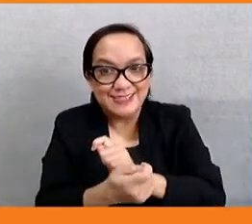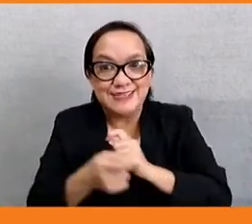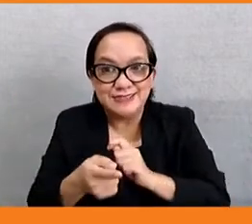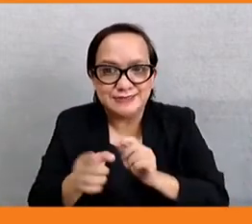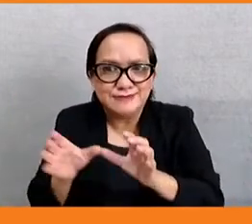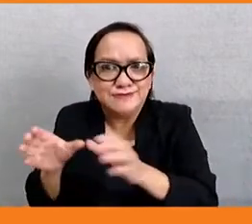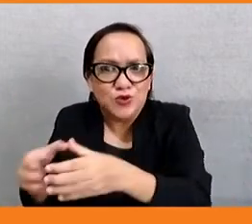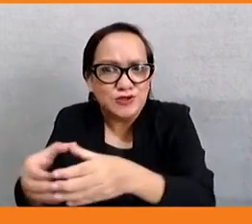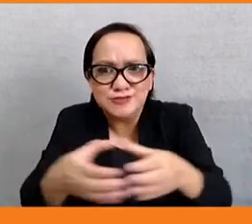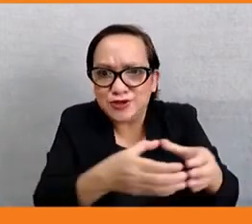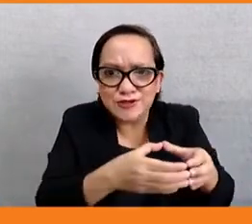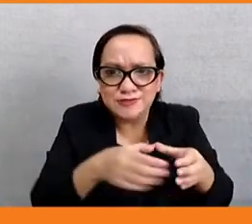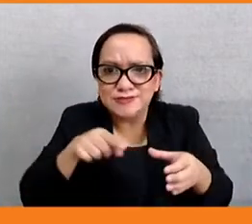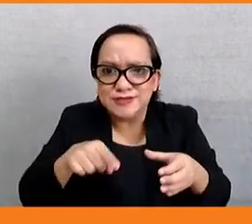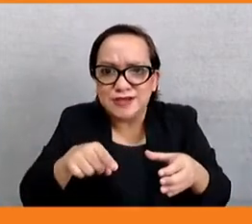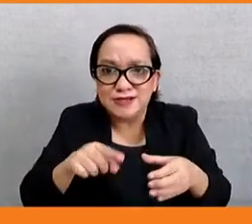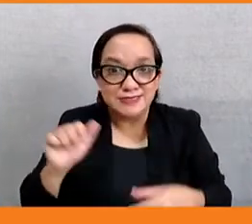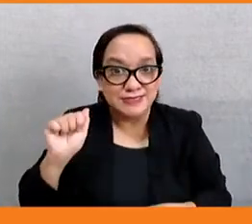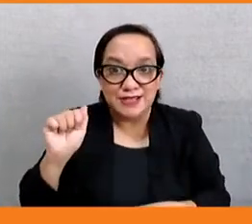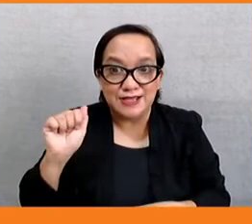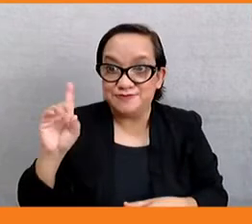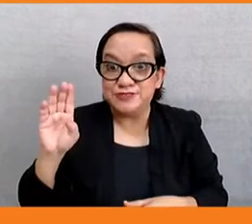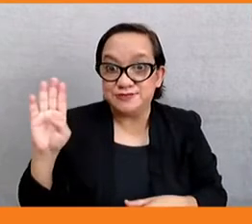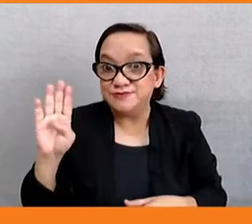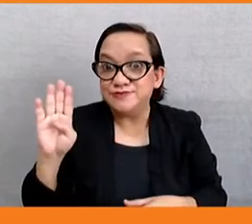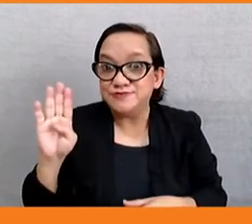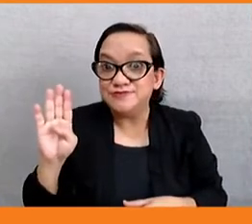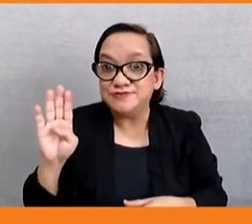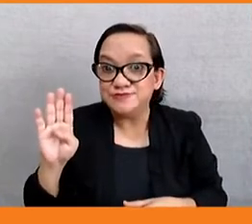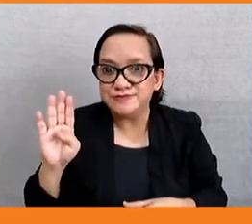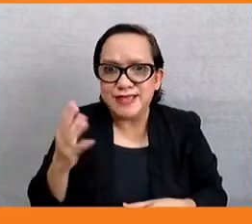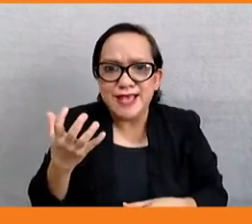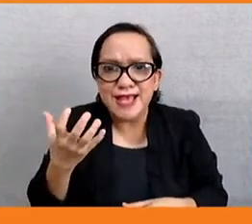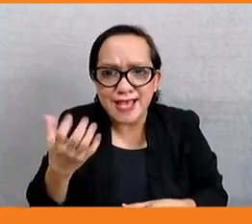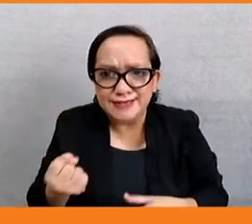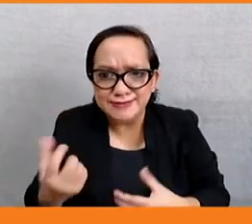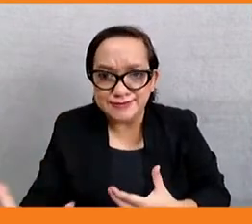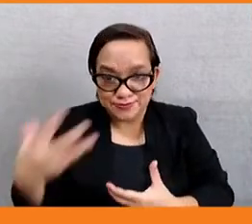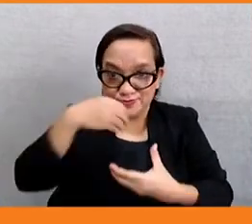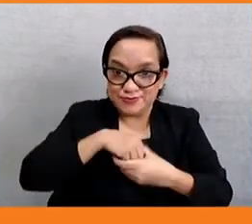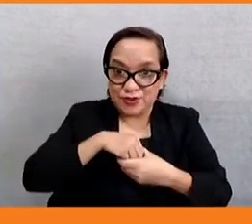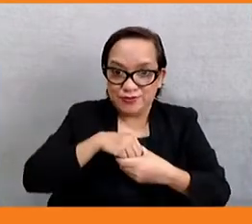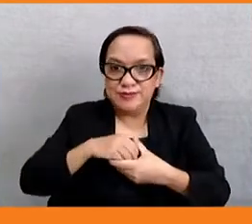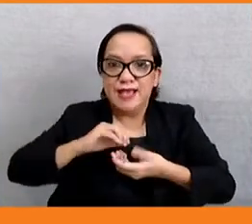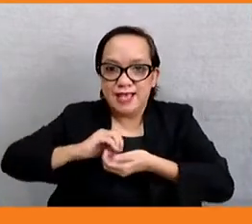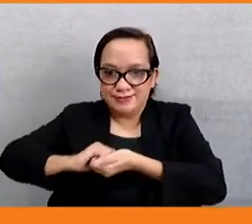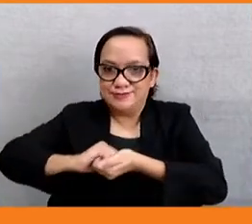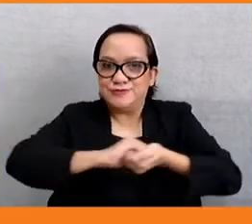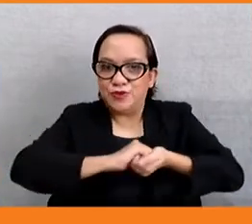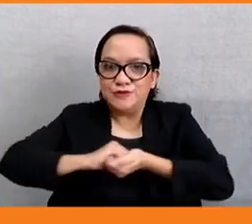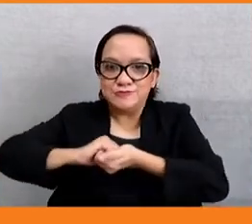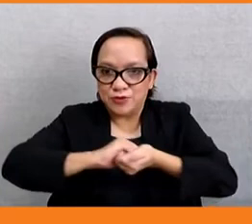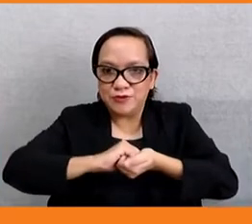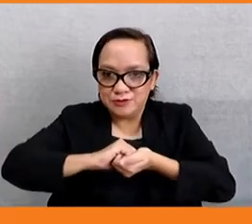ADB and ITAC AP, your organization, to share the framework that is being developed. Please